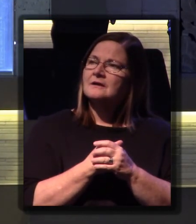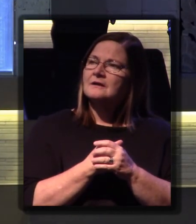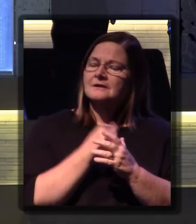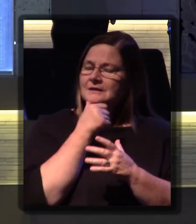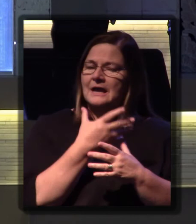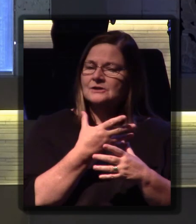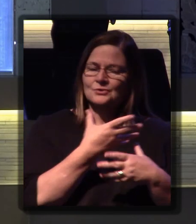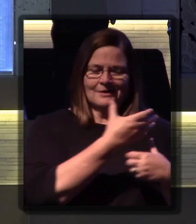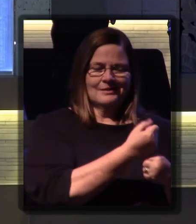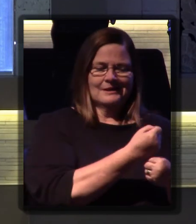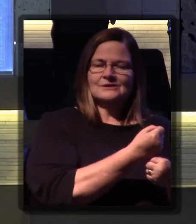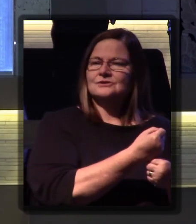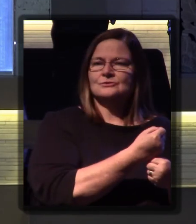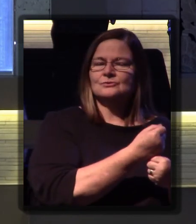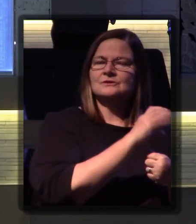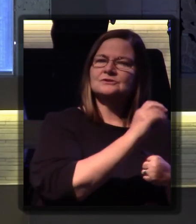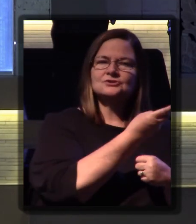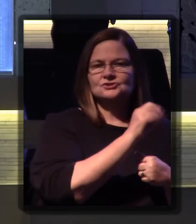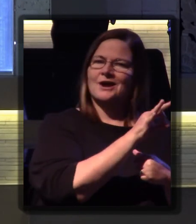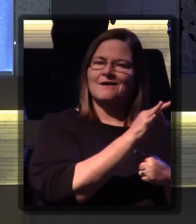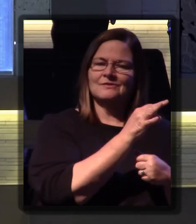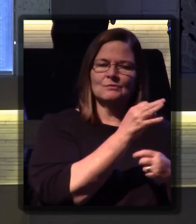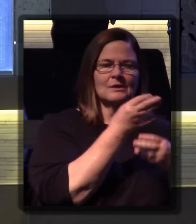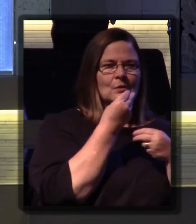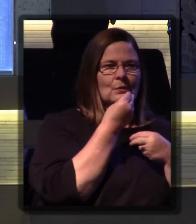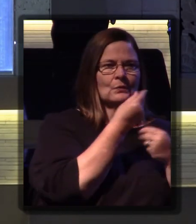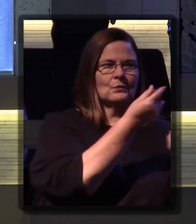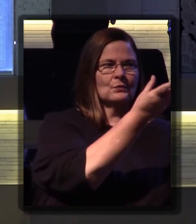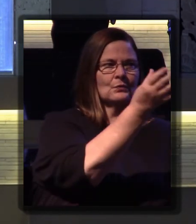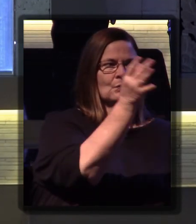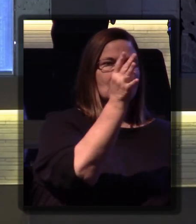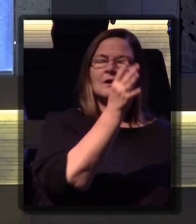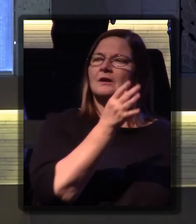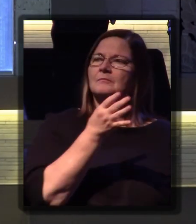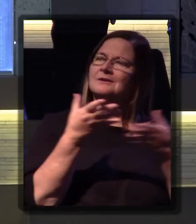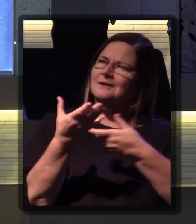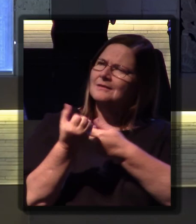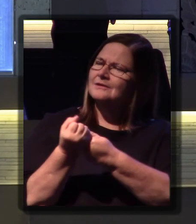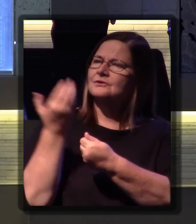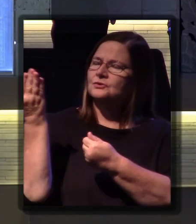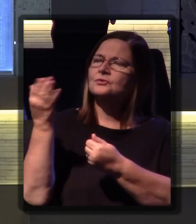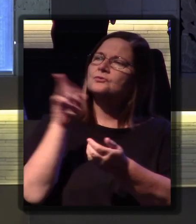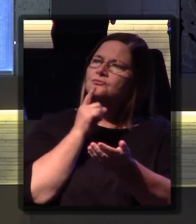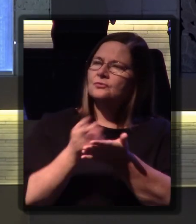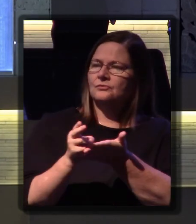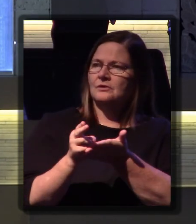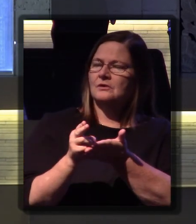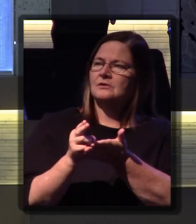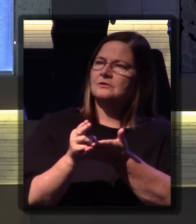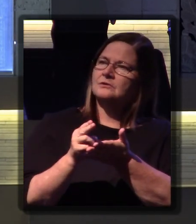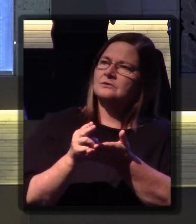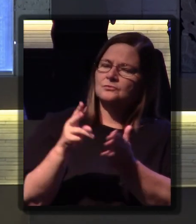Help us in our worst moments not to cling to chaff that's going to blow